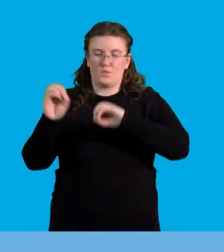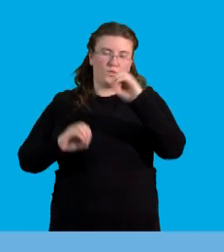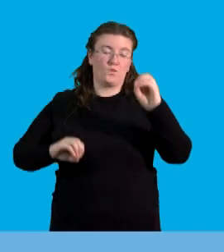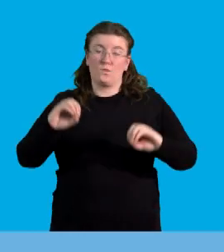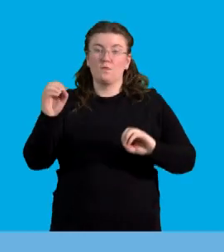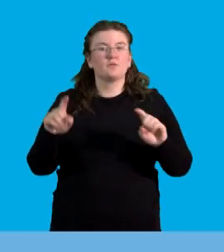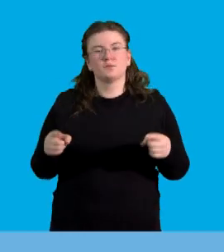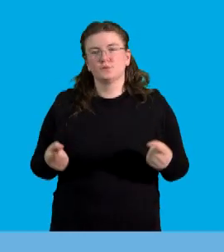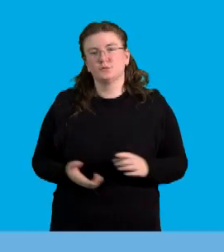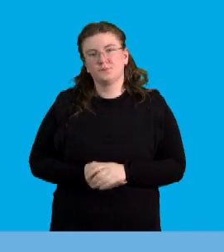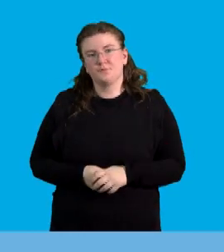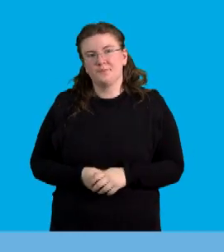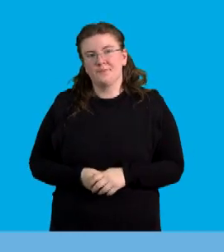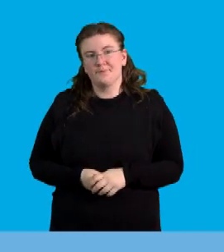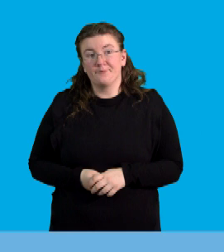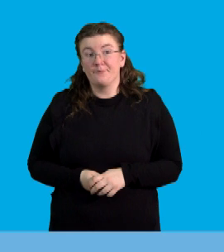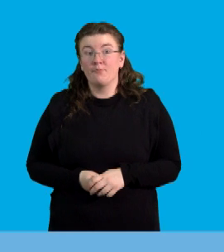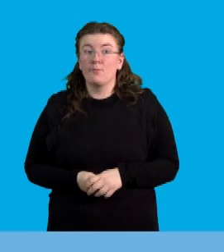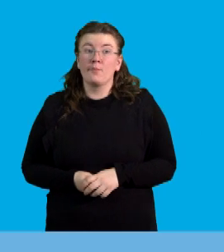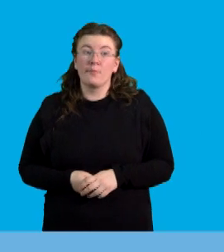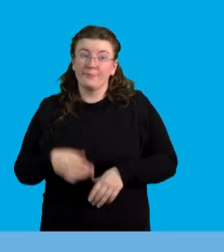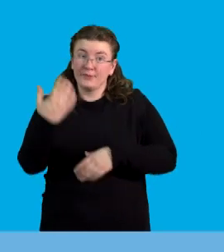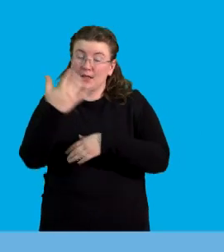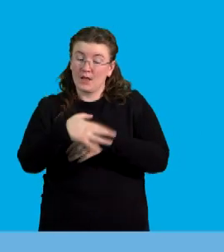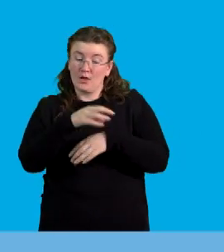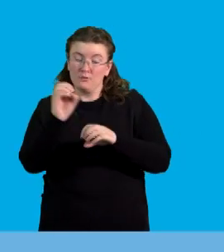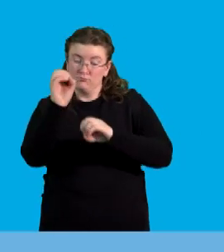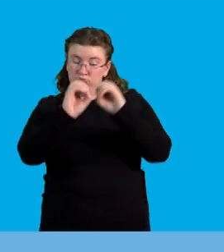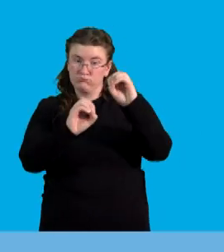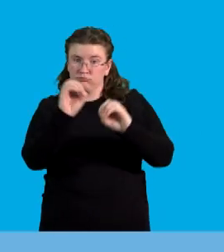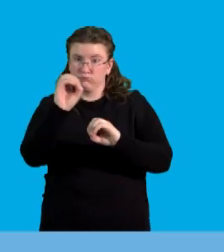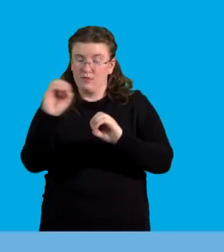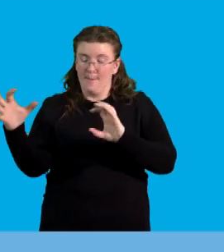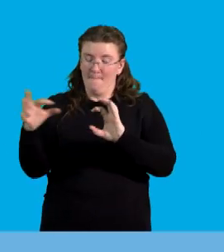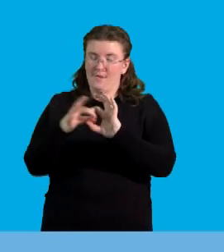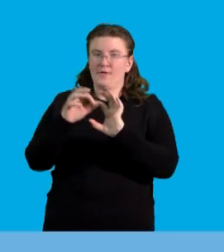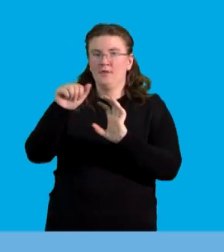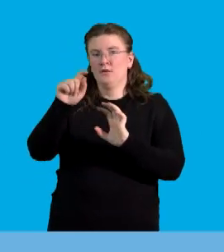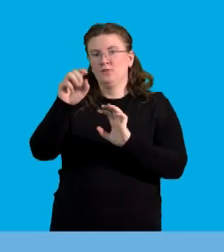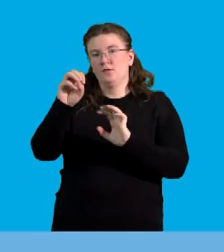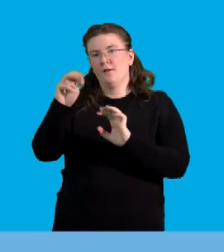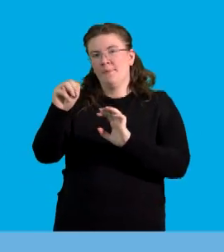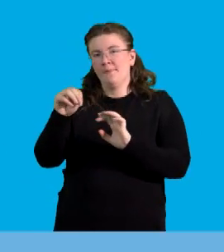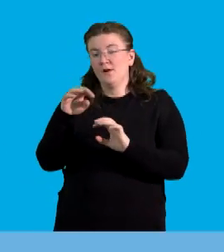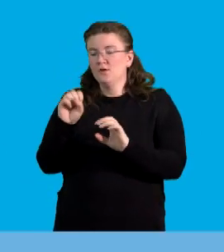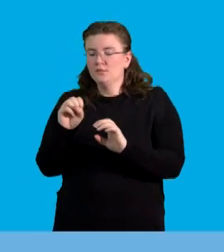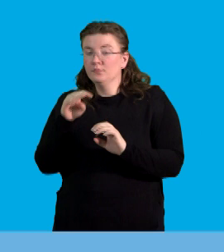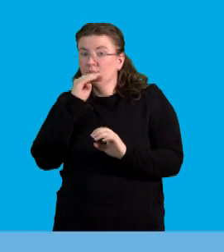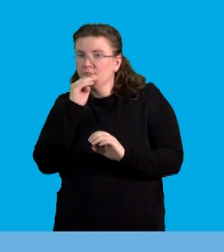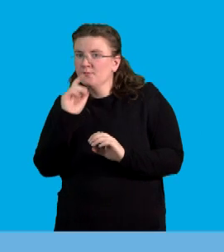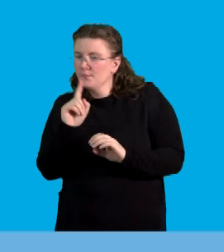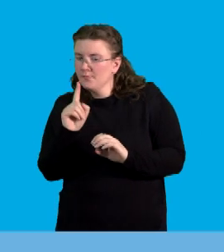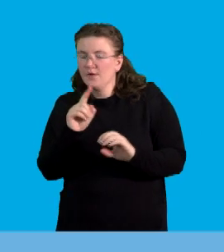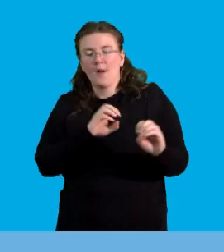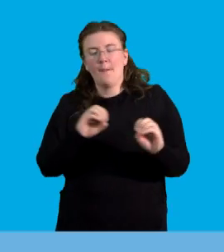freely. So the outer electrons that are tightly bound to the nuclei of the atom, they can't be able to move freely, because